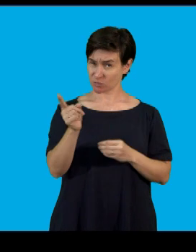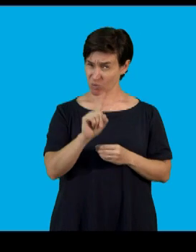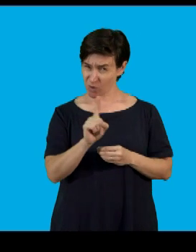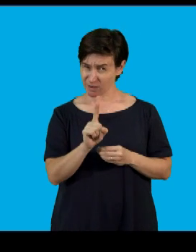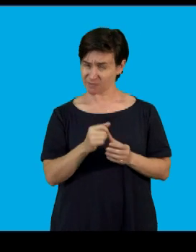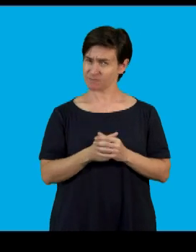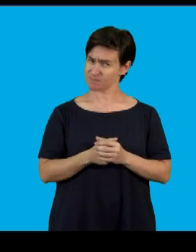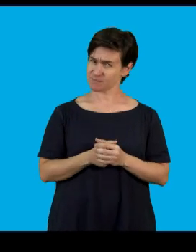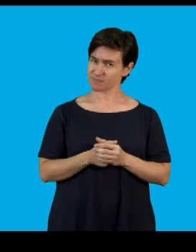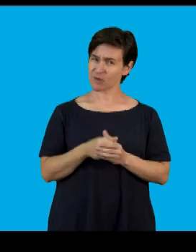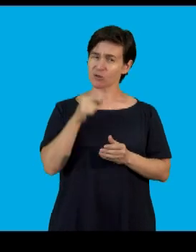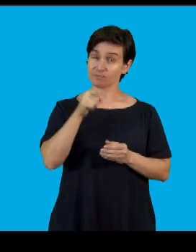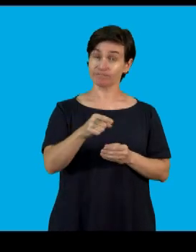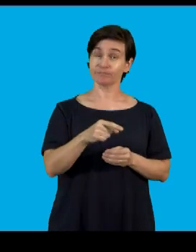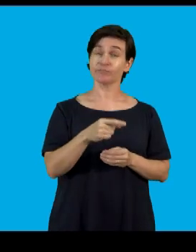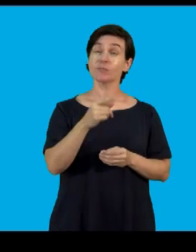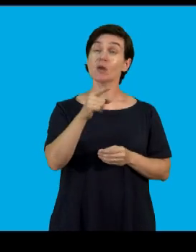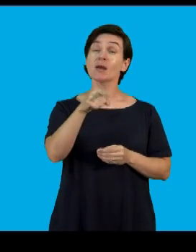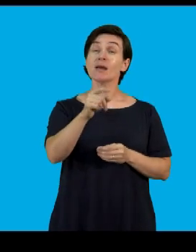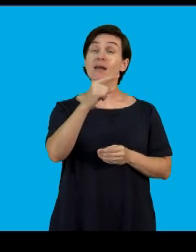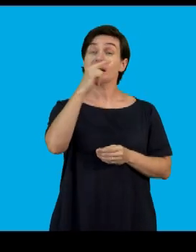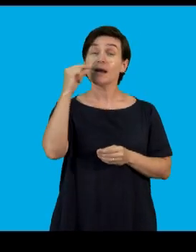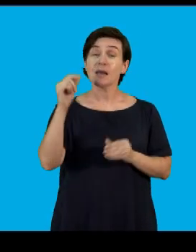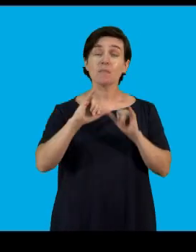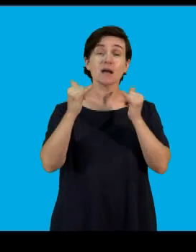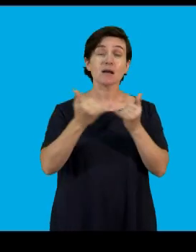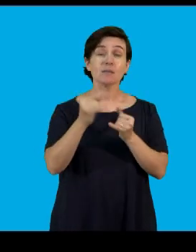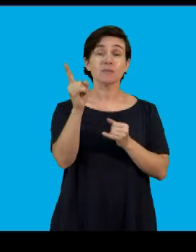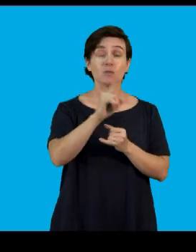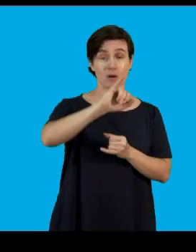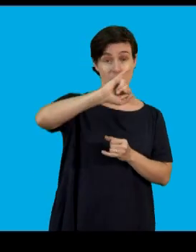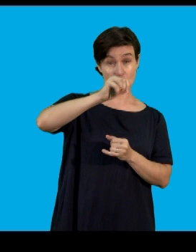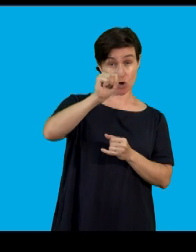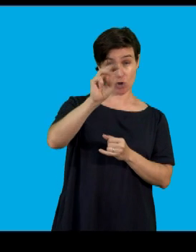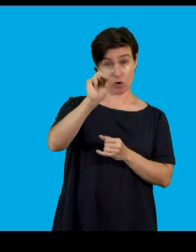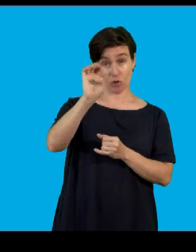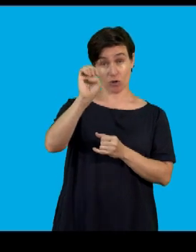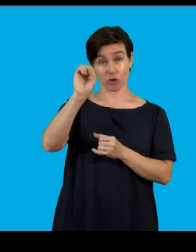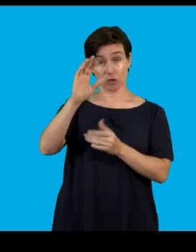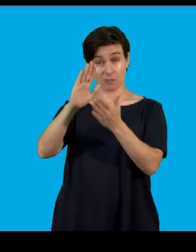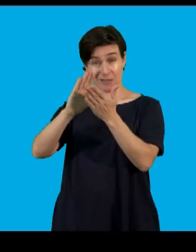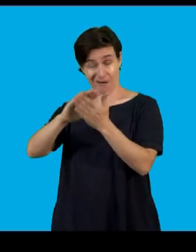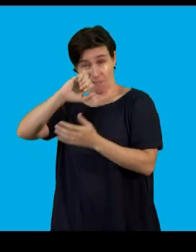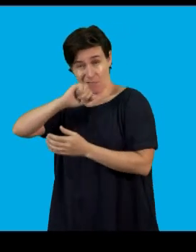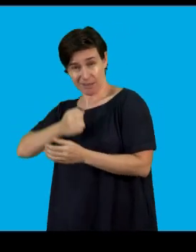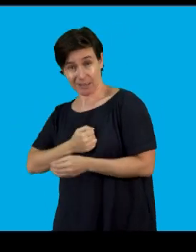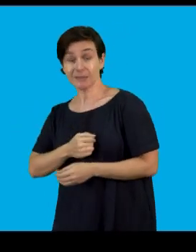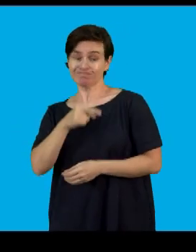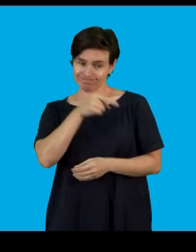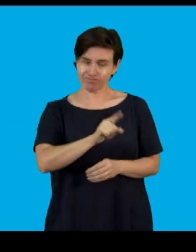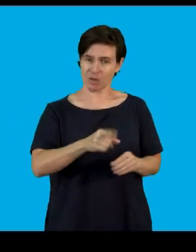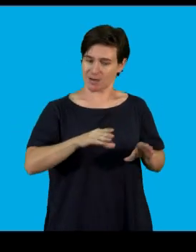you the characteristics by James and Son, and they are liable for the debts of the business. So those